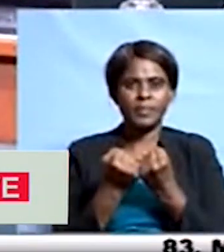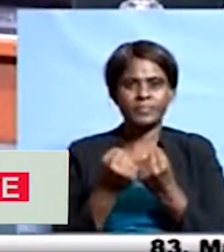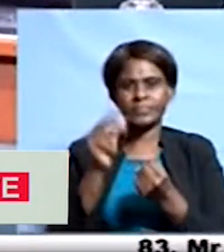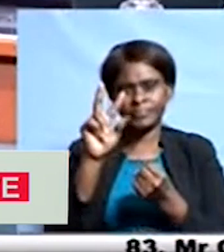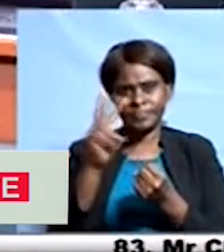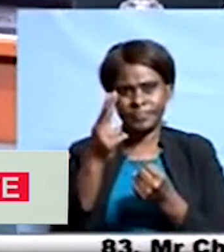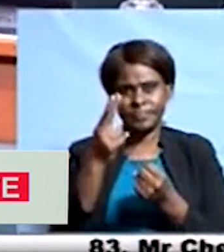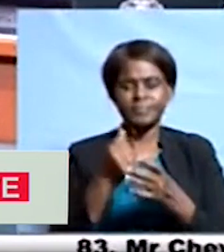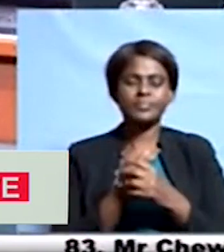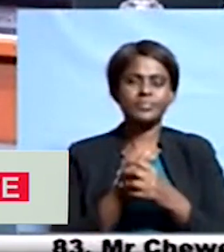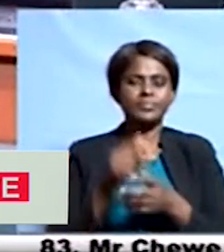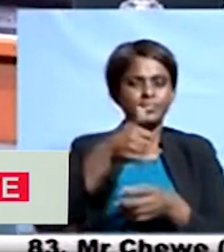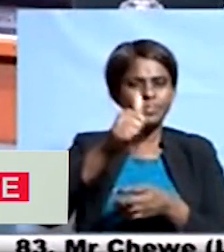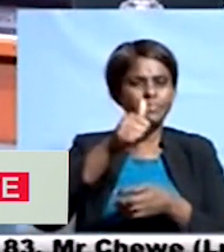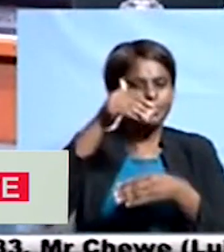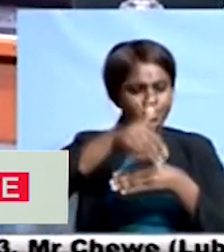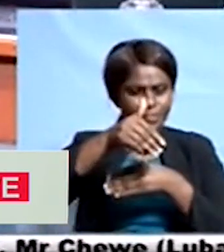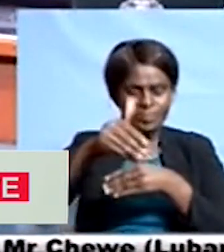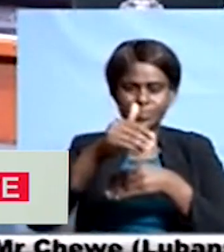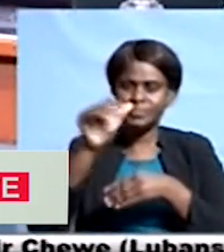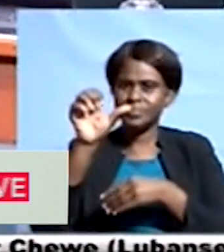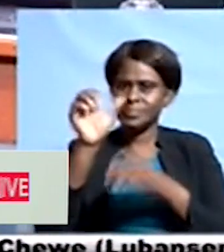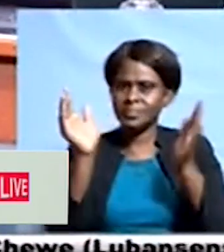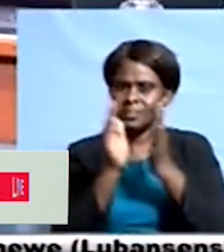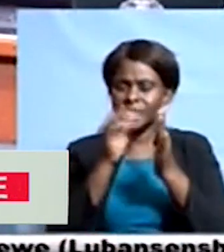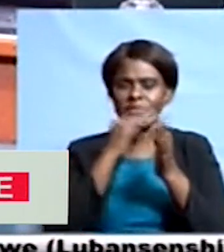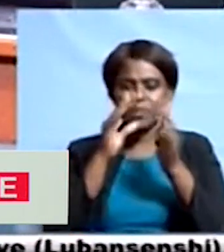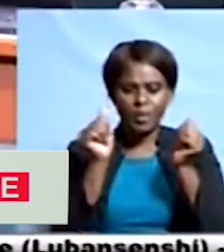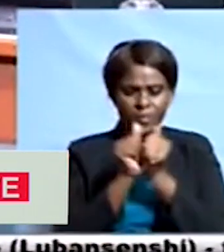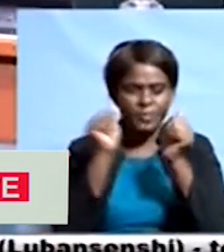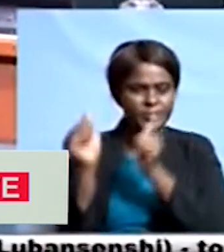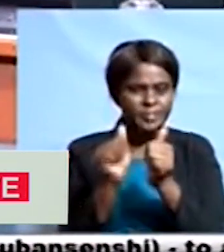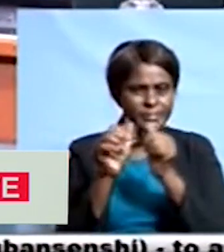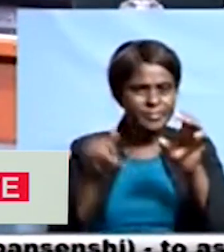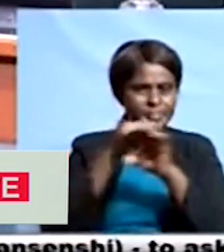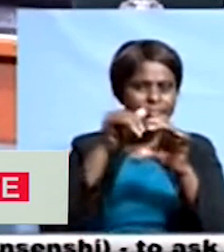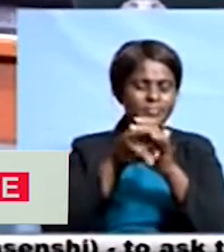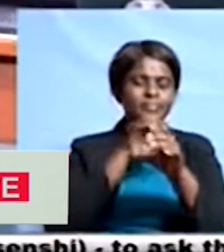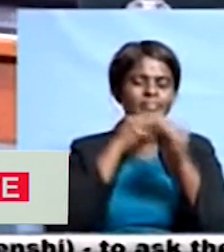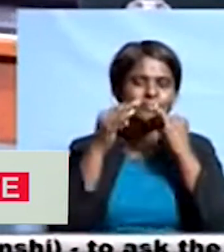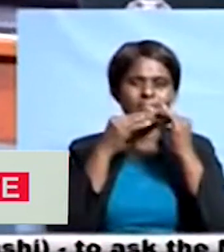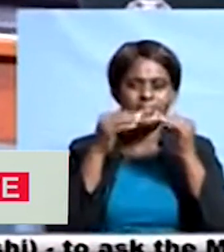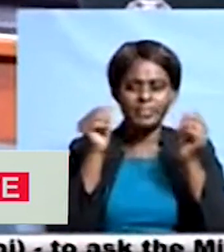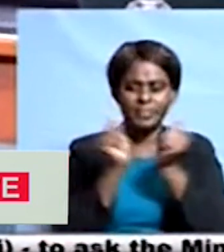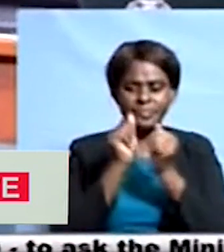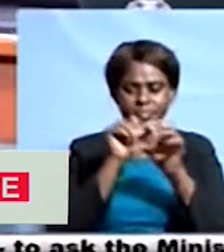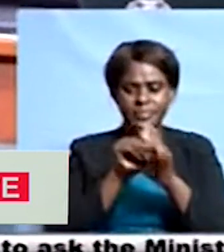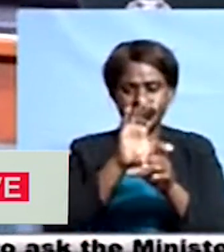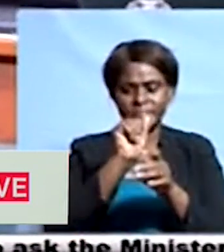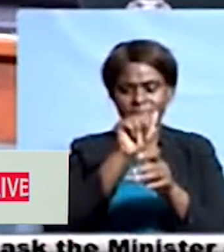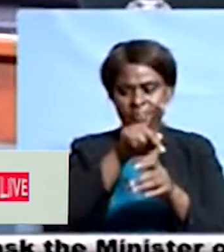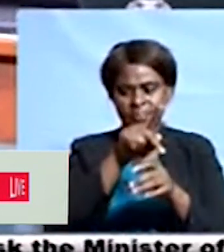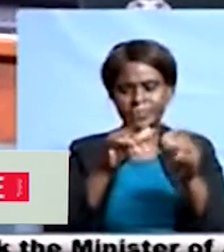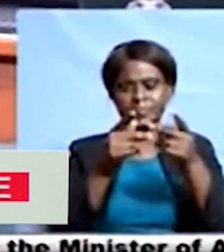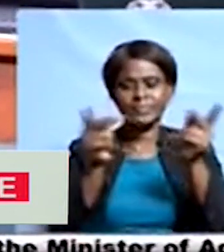Number two, you must be a registered small-scale farmer and actively involved in farming within the camp coverage